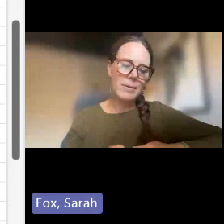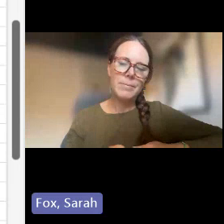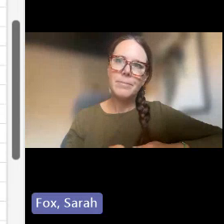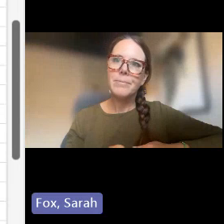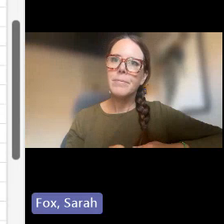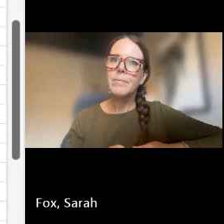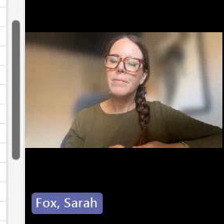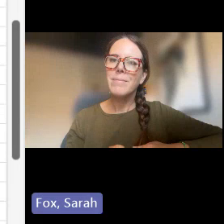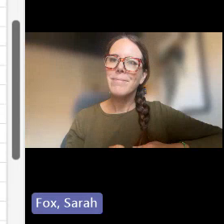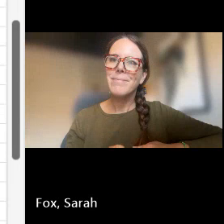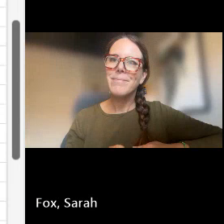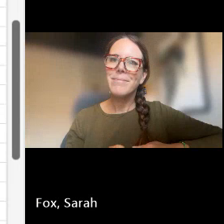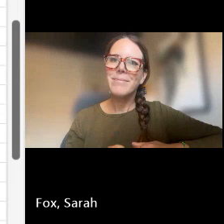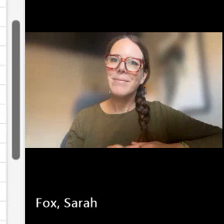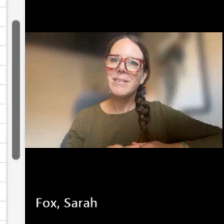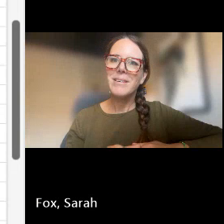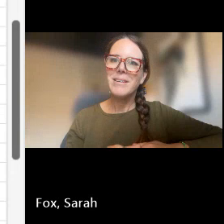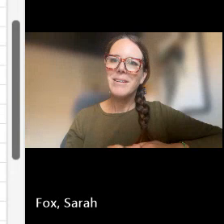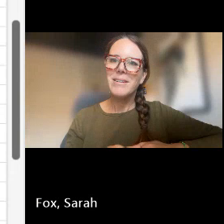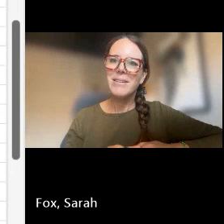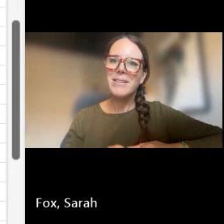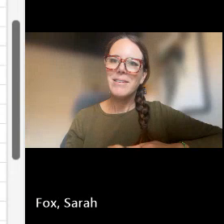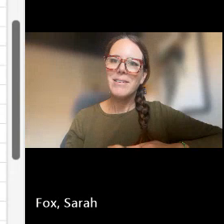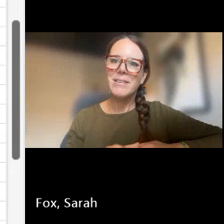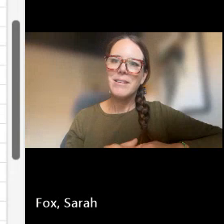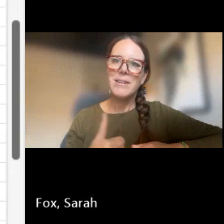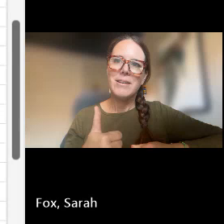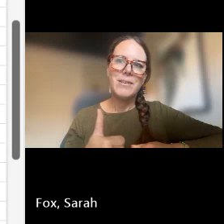All right. We already have thumbs up. 2,